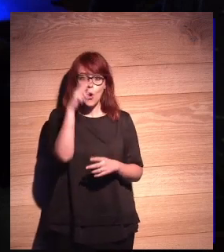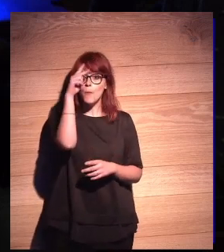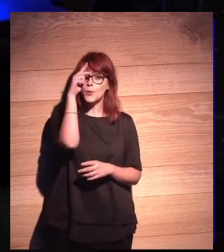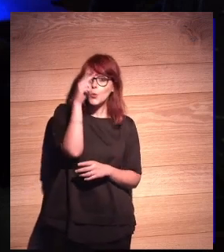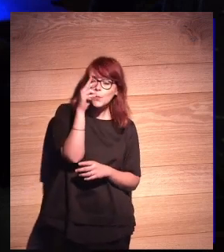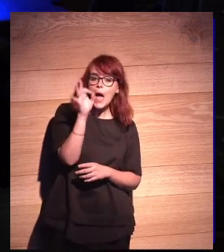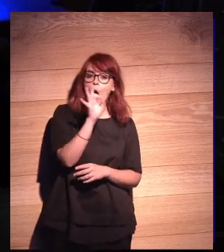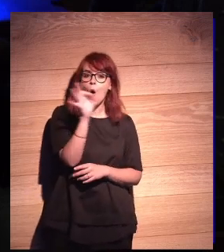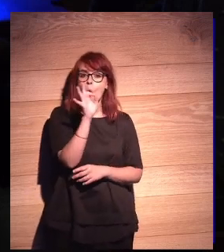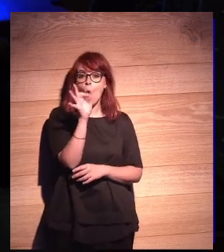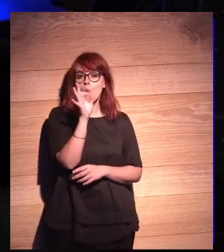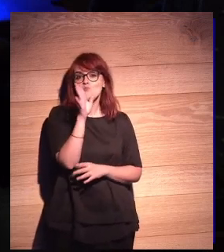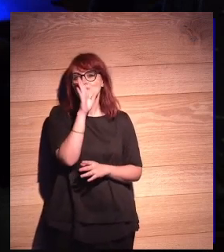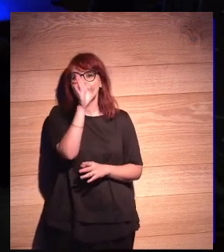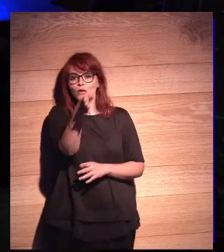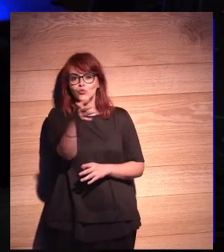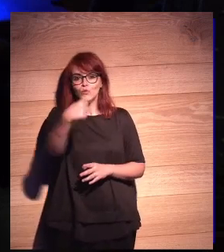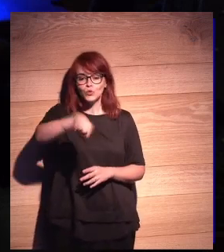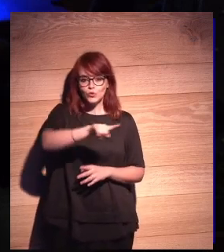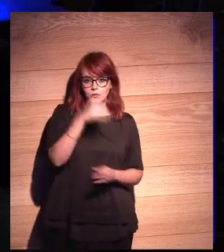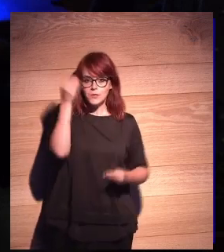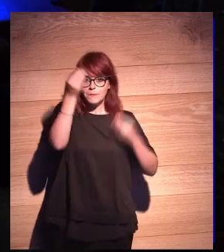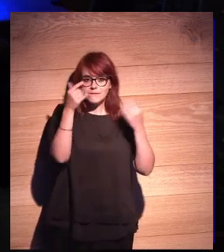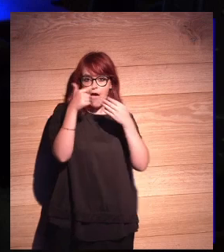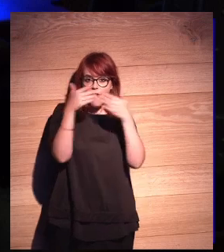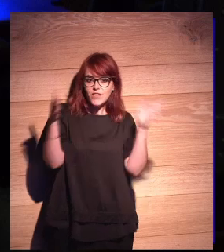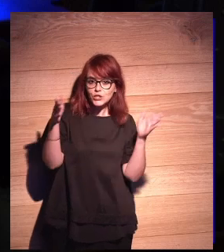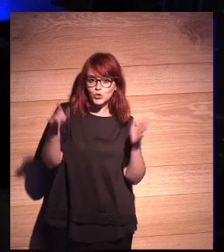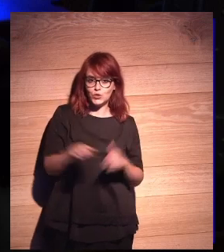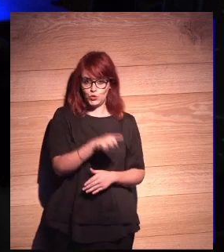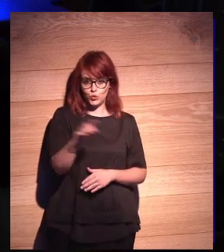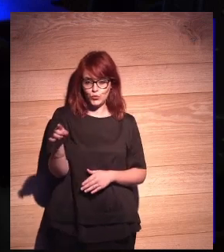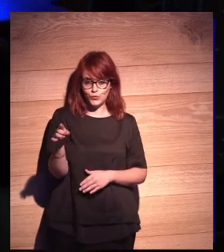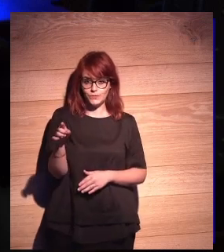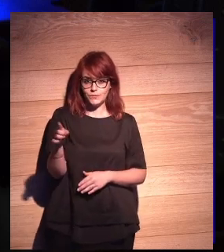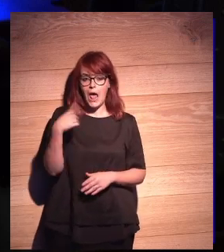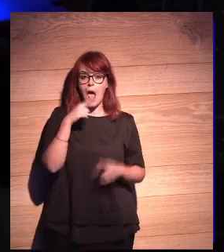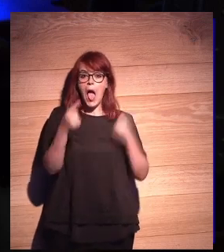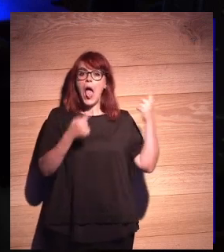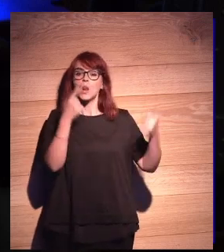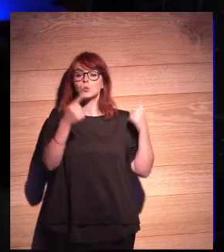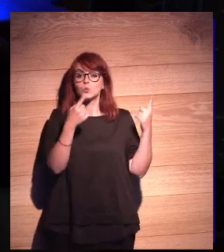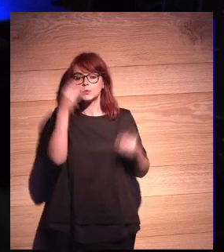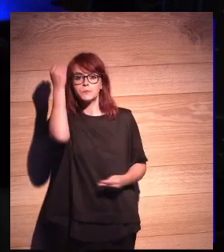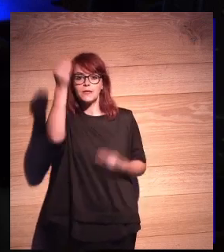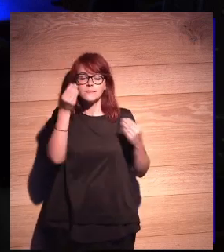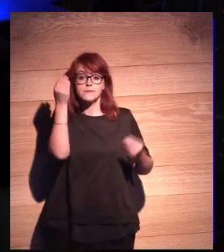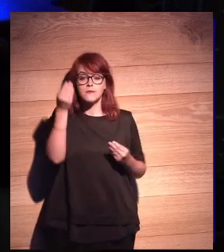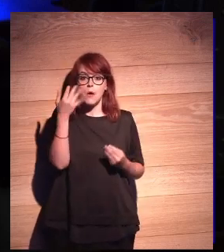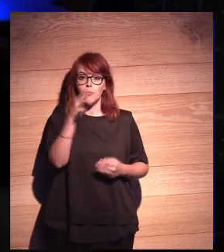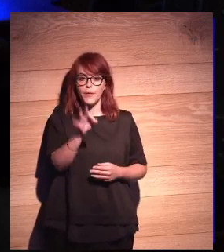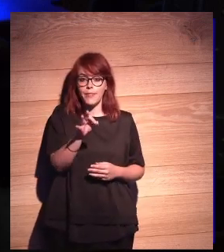Is that something you worry about, or that you just think that it's fully open? Some artists decided and